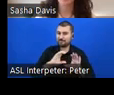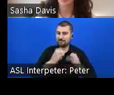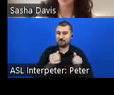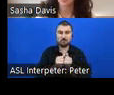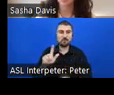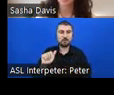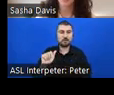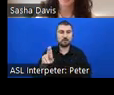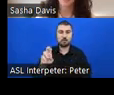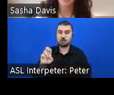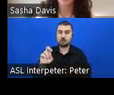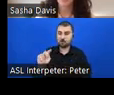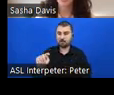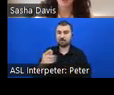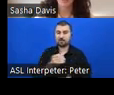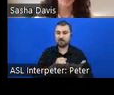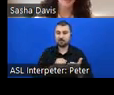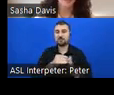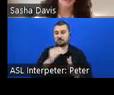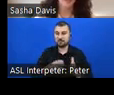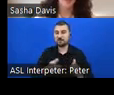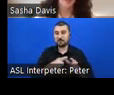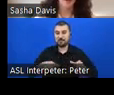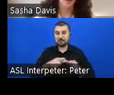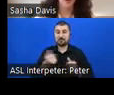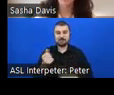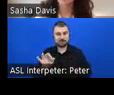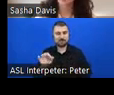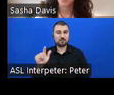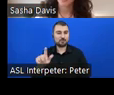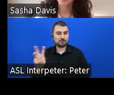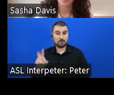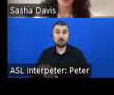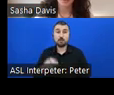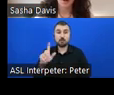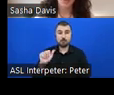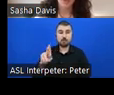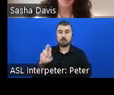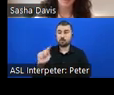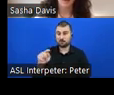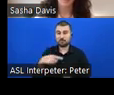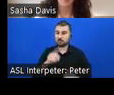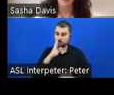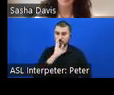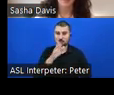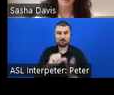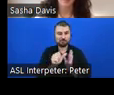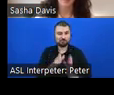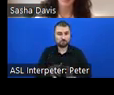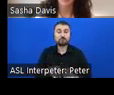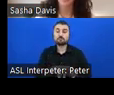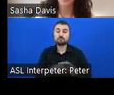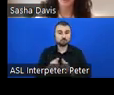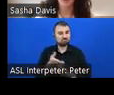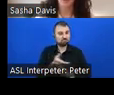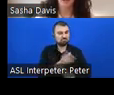Laurent at the Art Students League in 1926. Laurent was well known as a direct carver. And as I